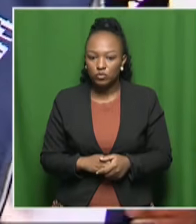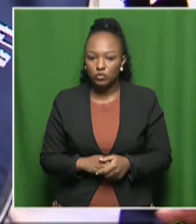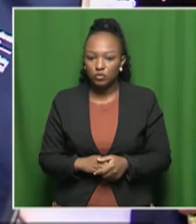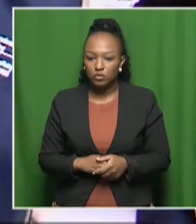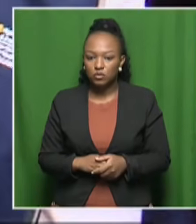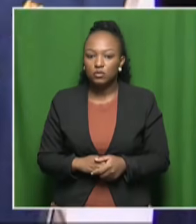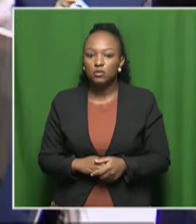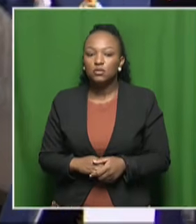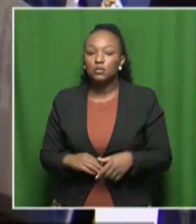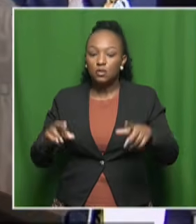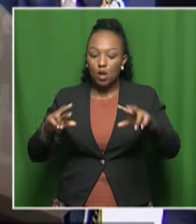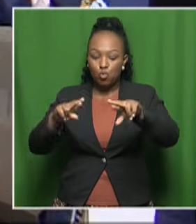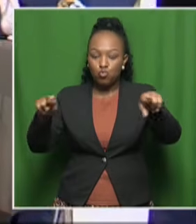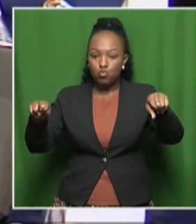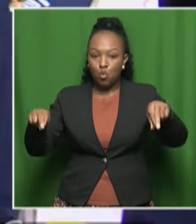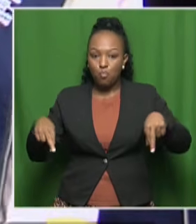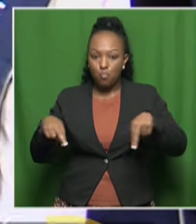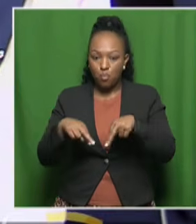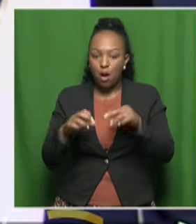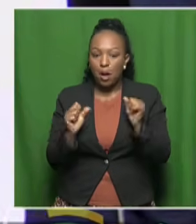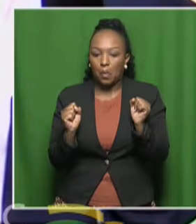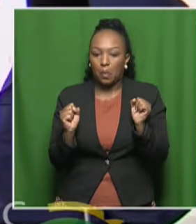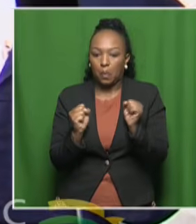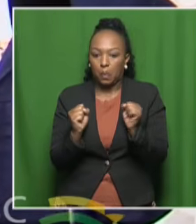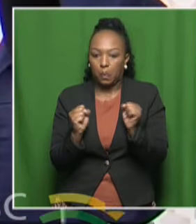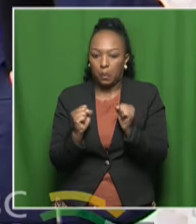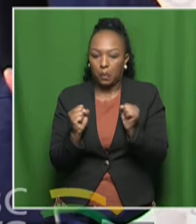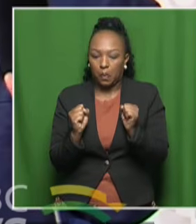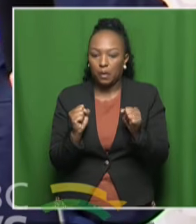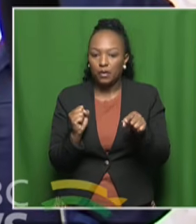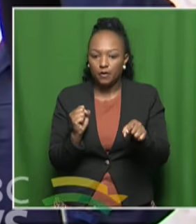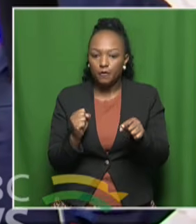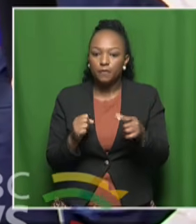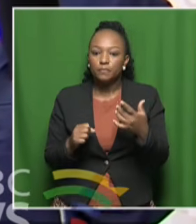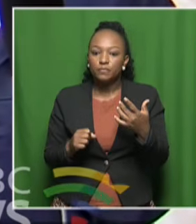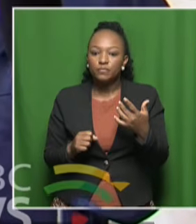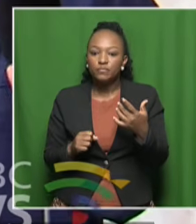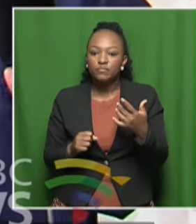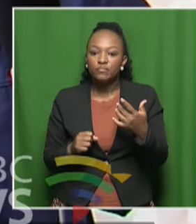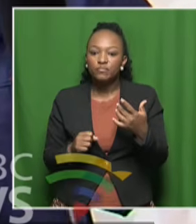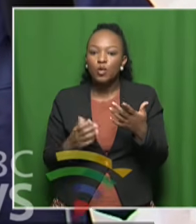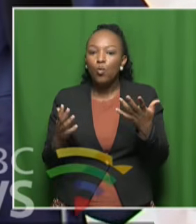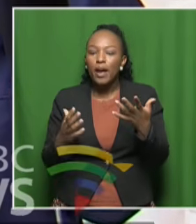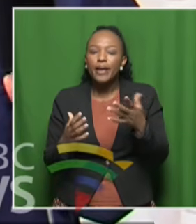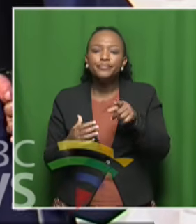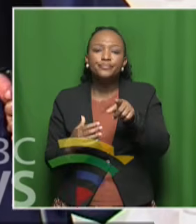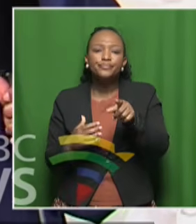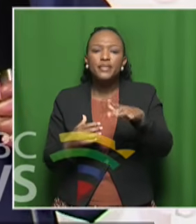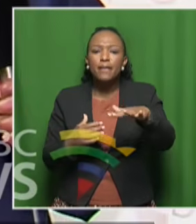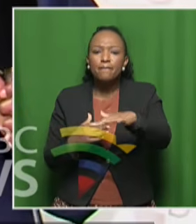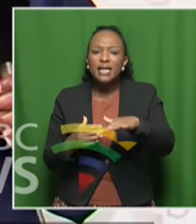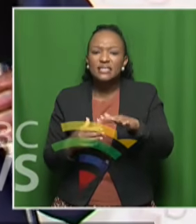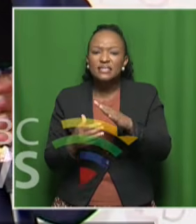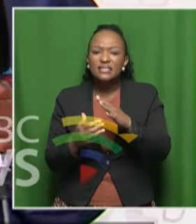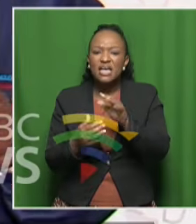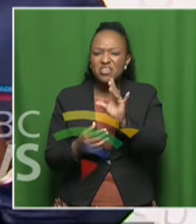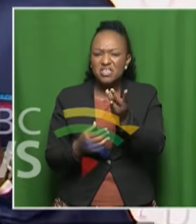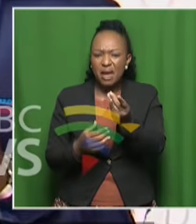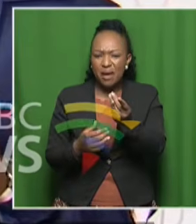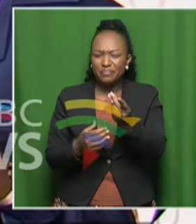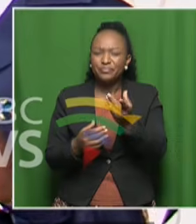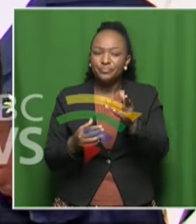our freezer room and our cold room. These fridges are one of the ones you find at the butcheries where you walk in and take your